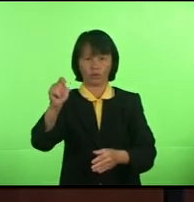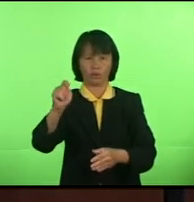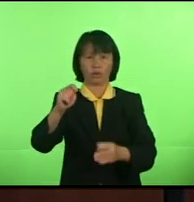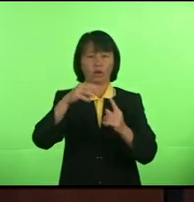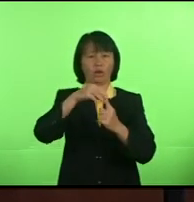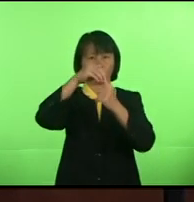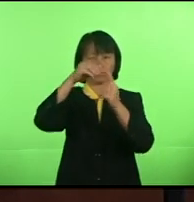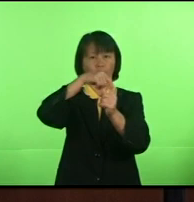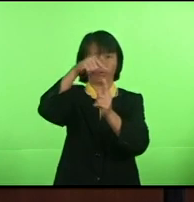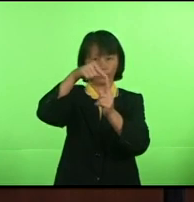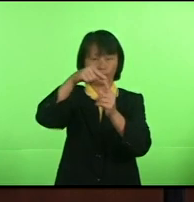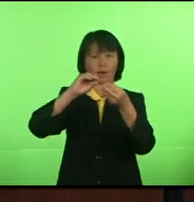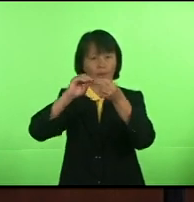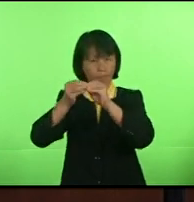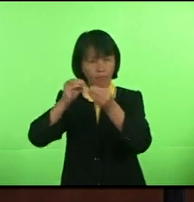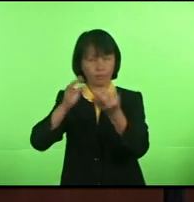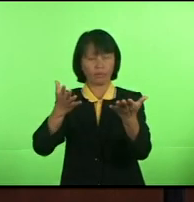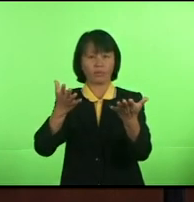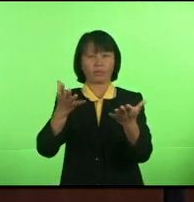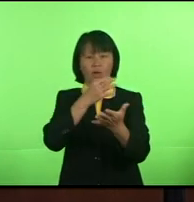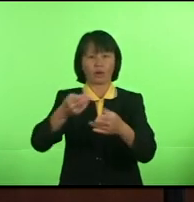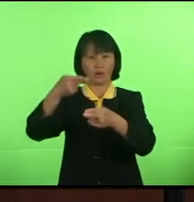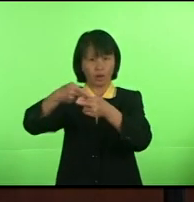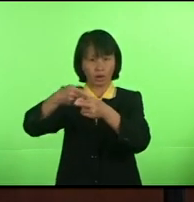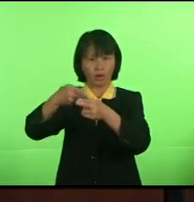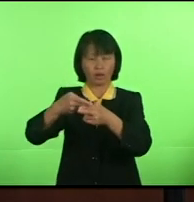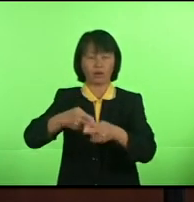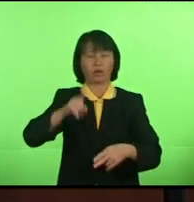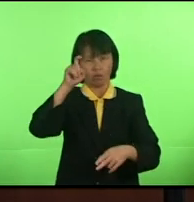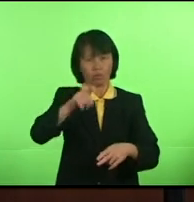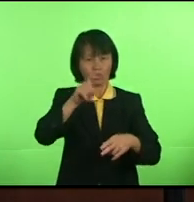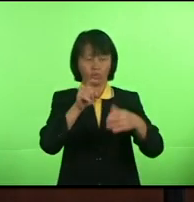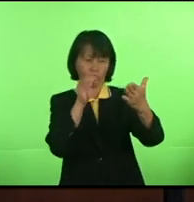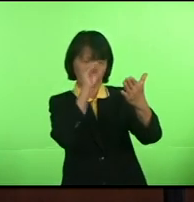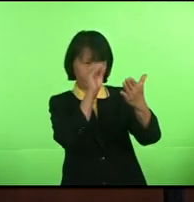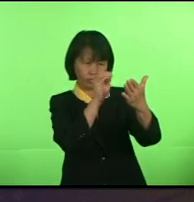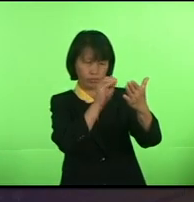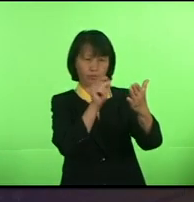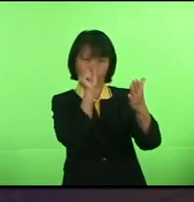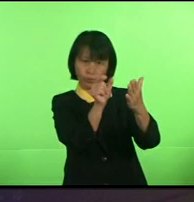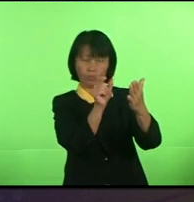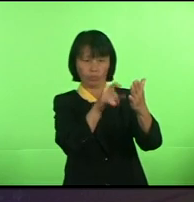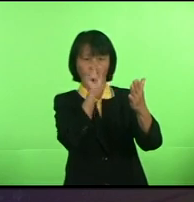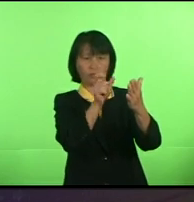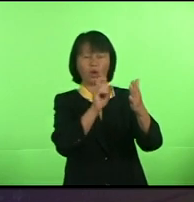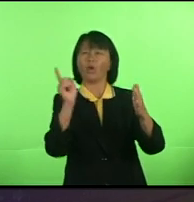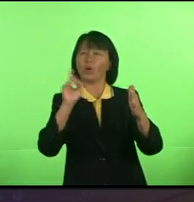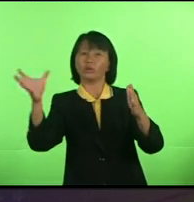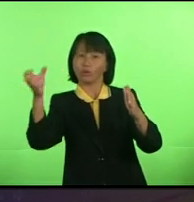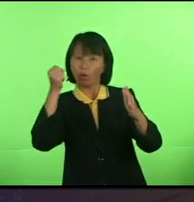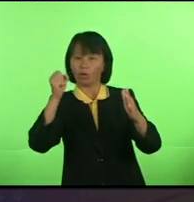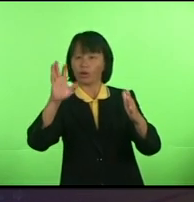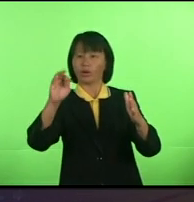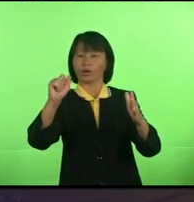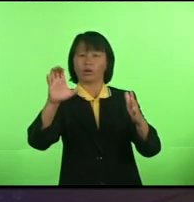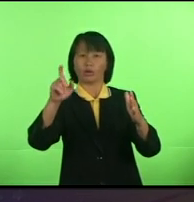dates, figures, yeah, and names. So you have to put where you got the facts from